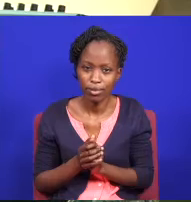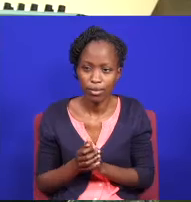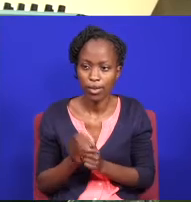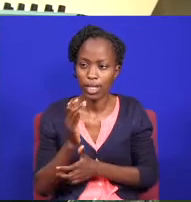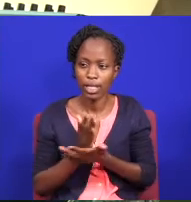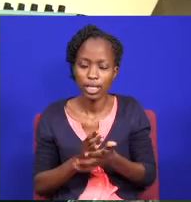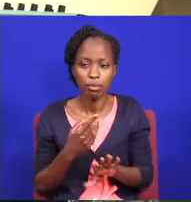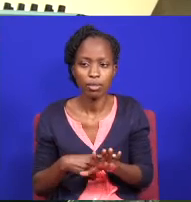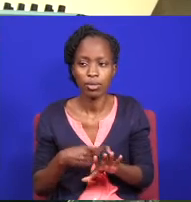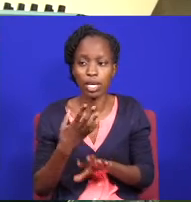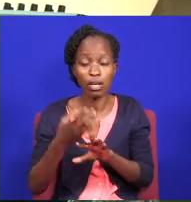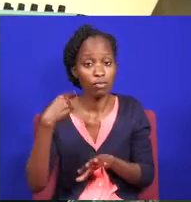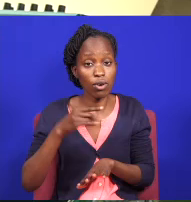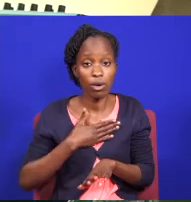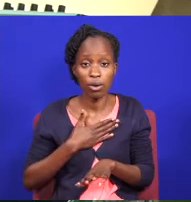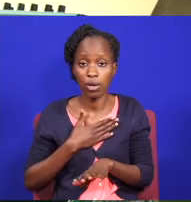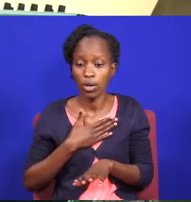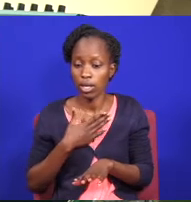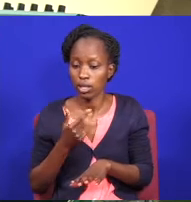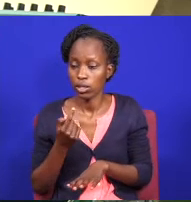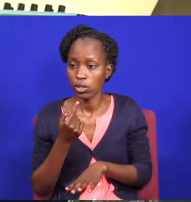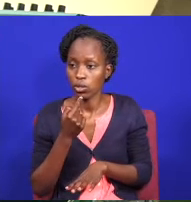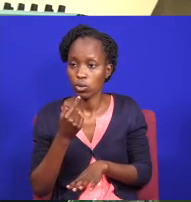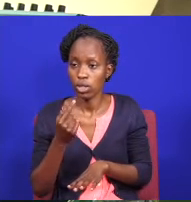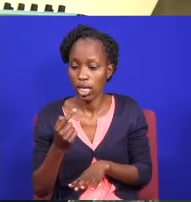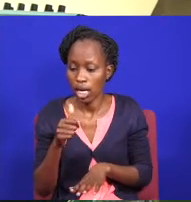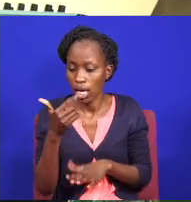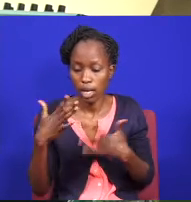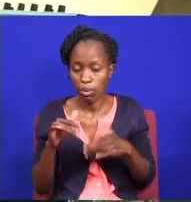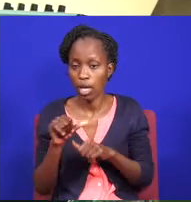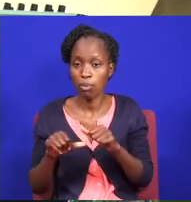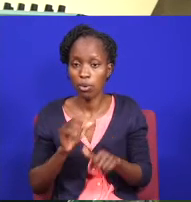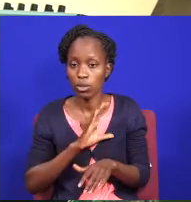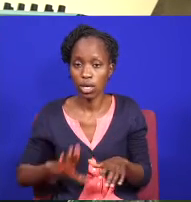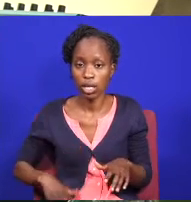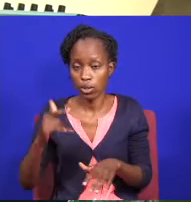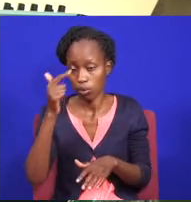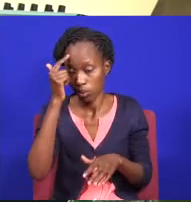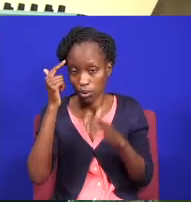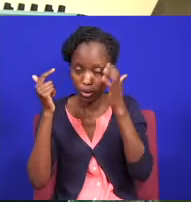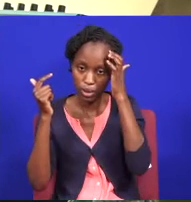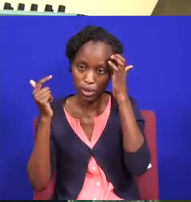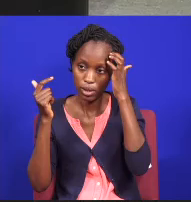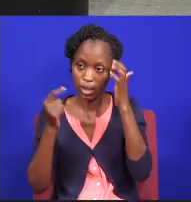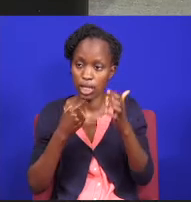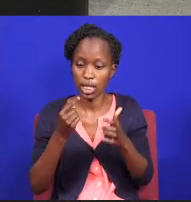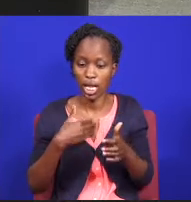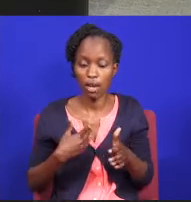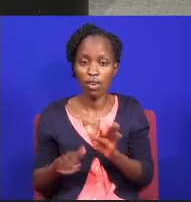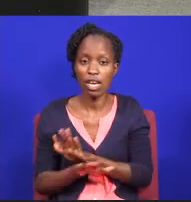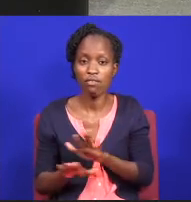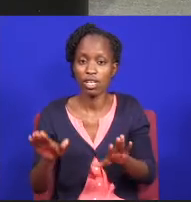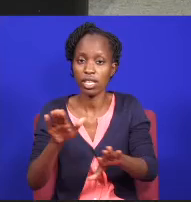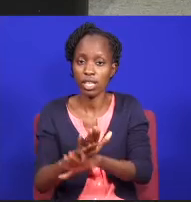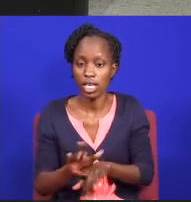it difficult to convince some other people about Christ because some of them, Like they say they have everything, especially those